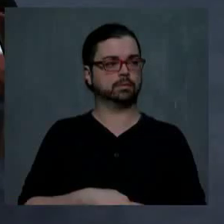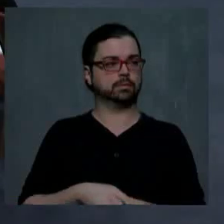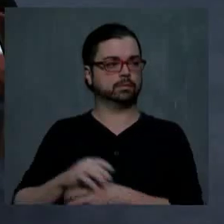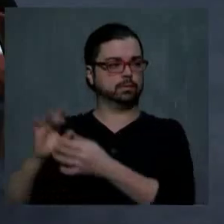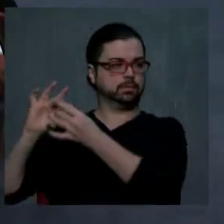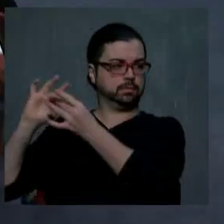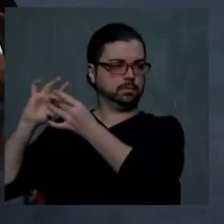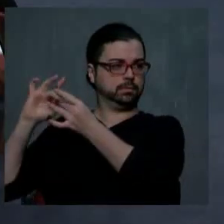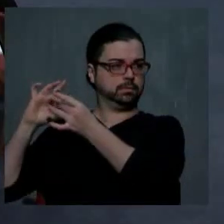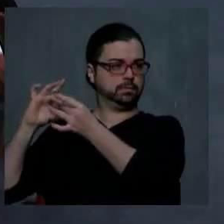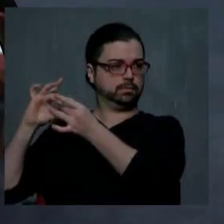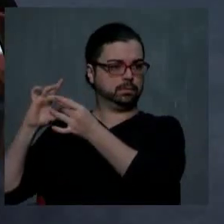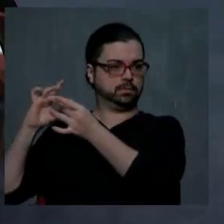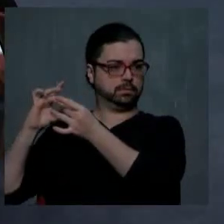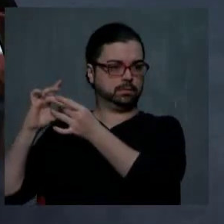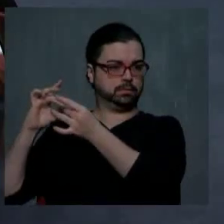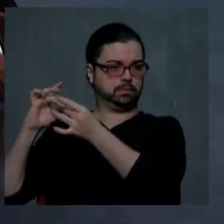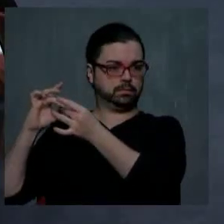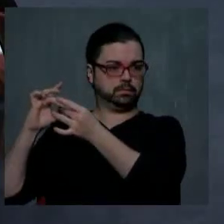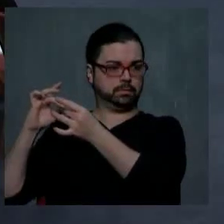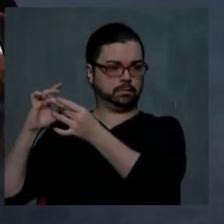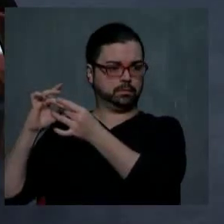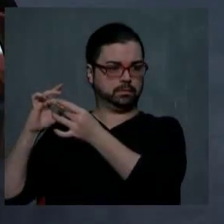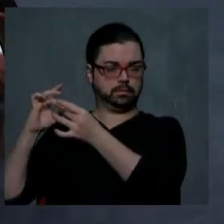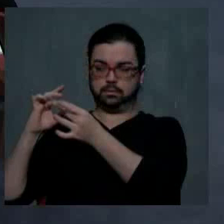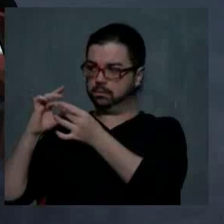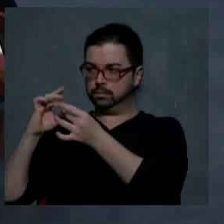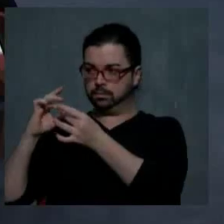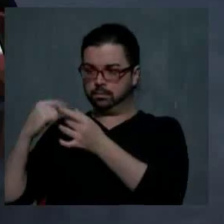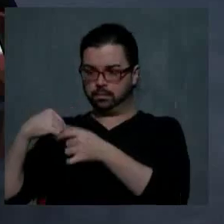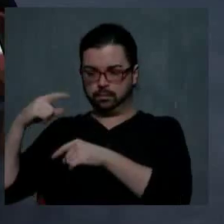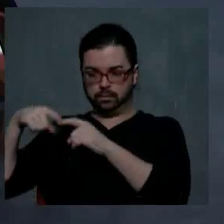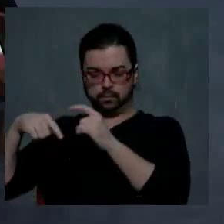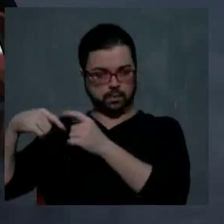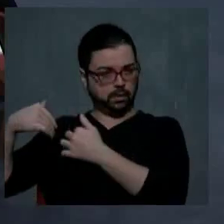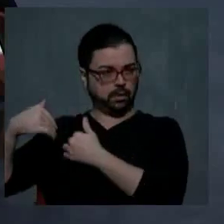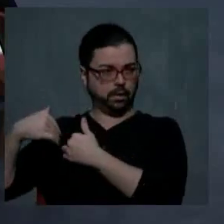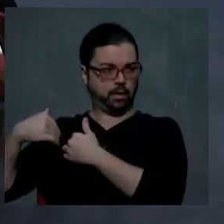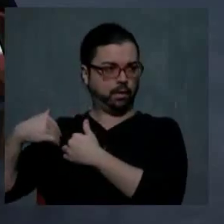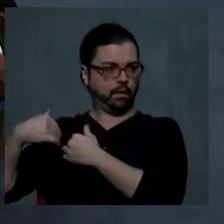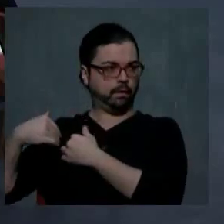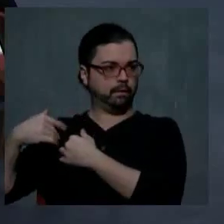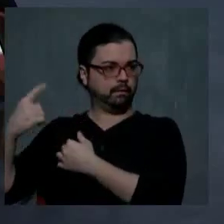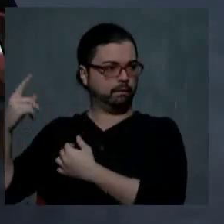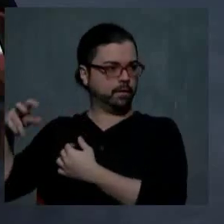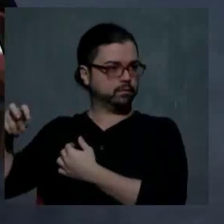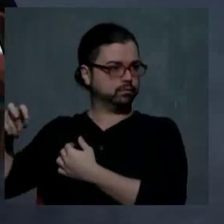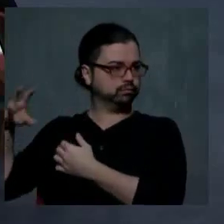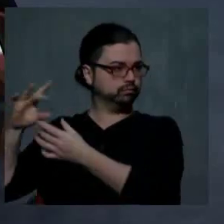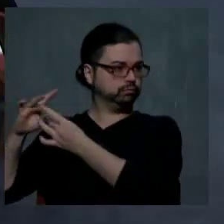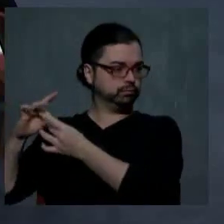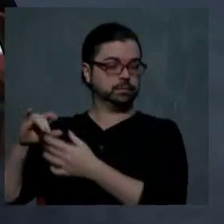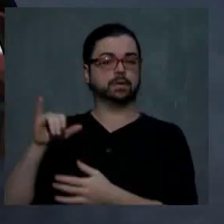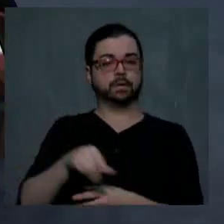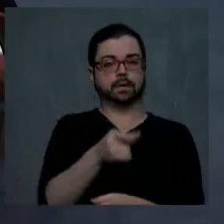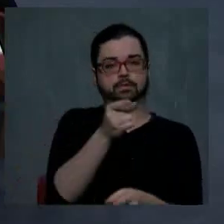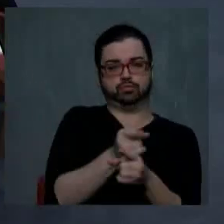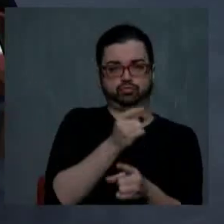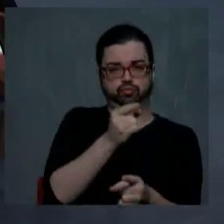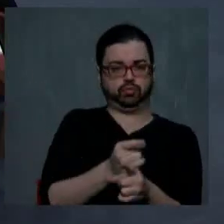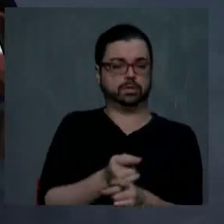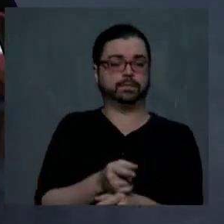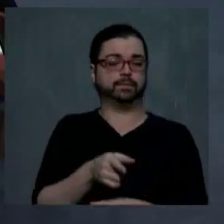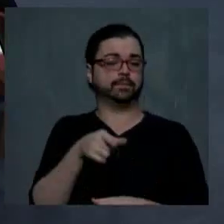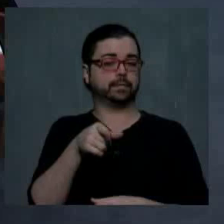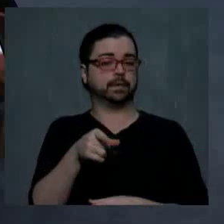residents on the street to not have a sidewalk or a street widened. That's correct. This will be